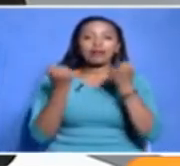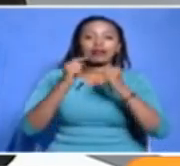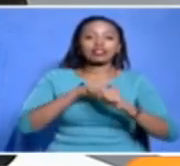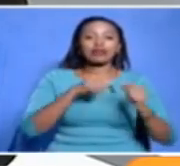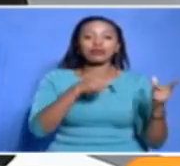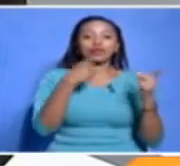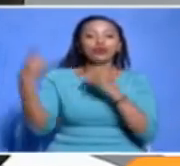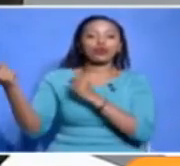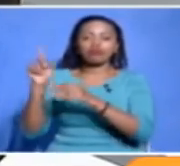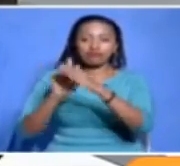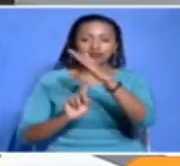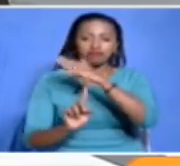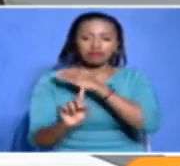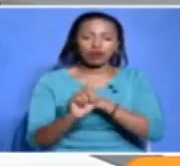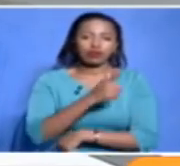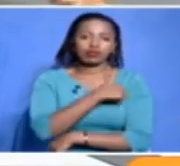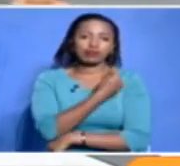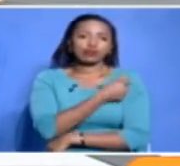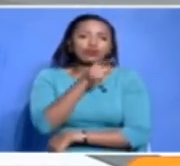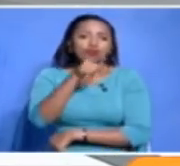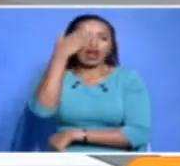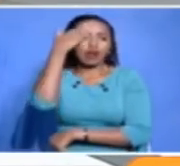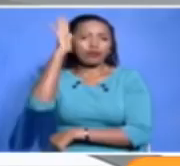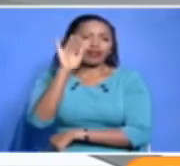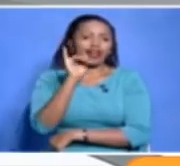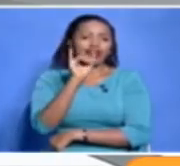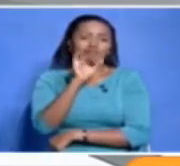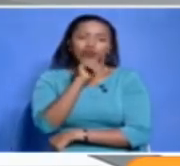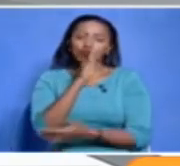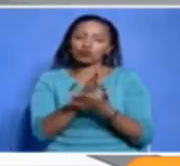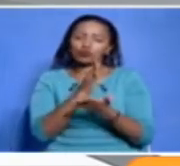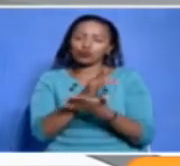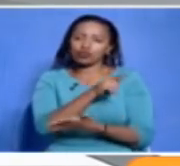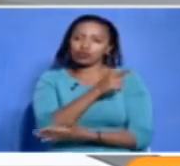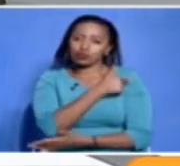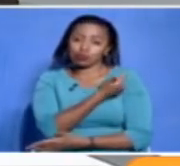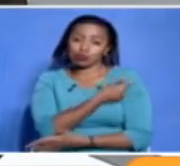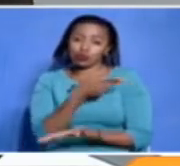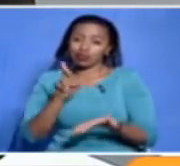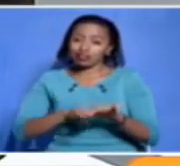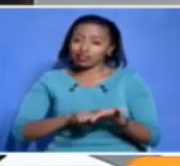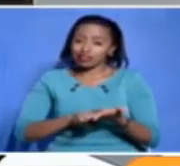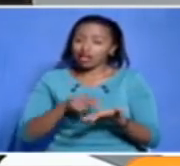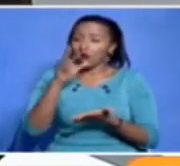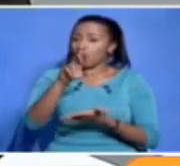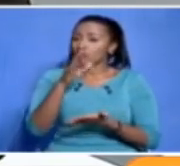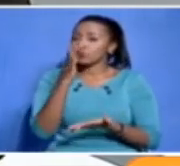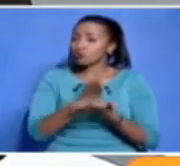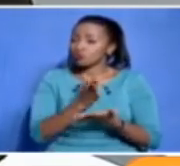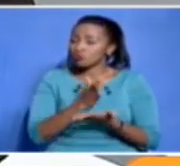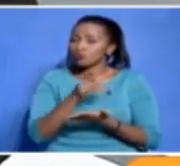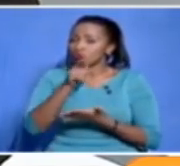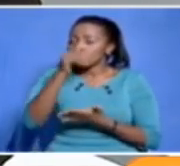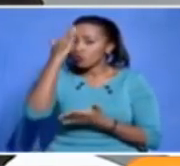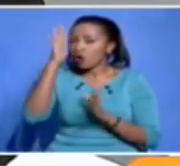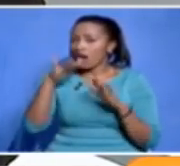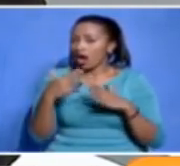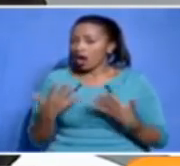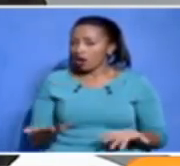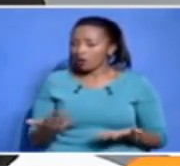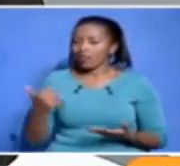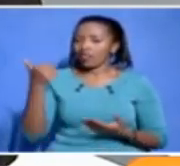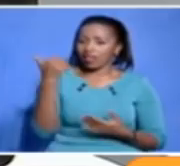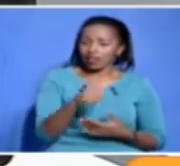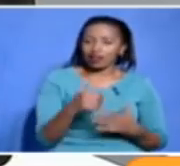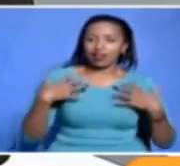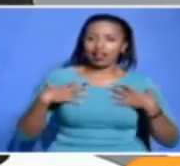health facility? First of all, how do you know that this health facility is one that is legit? Any health facility is supposed to